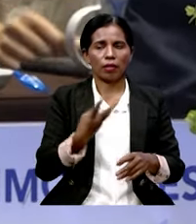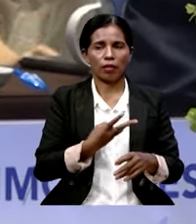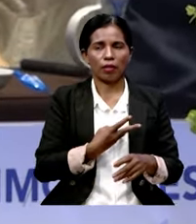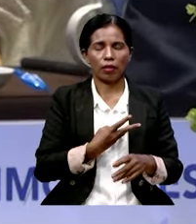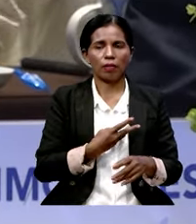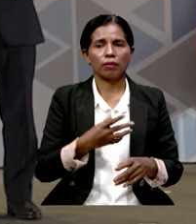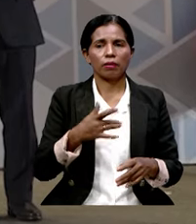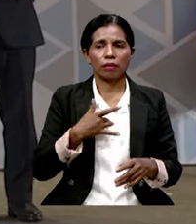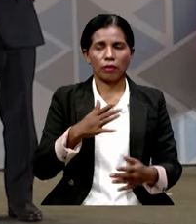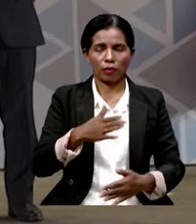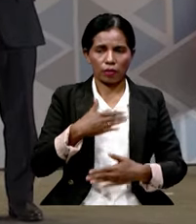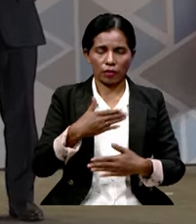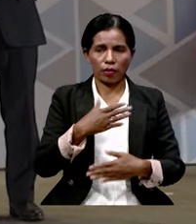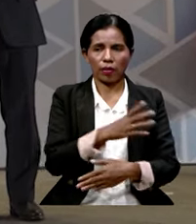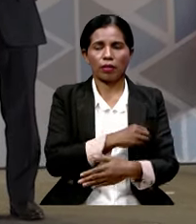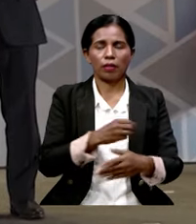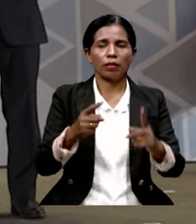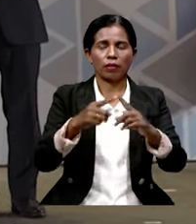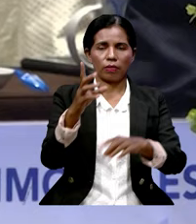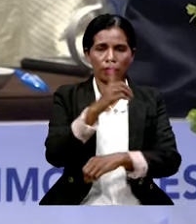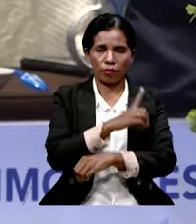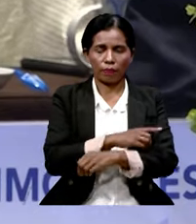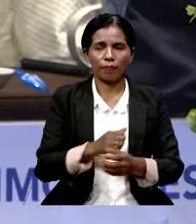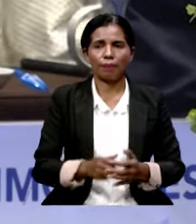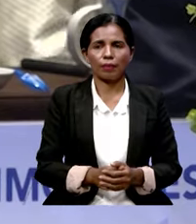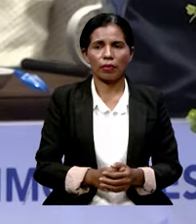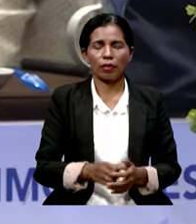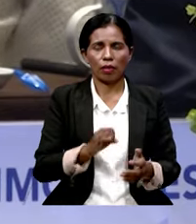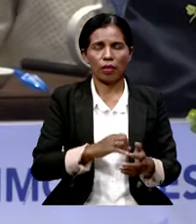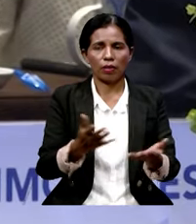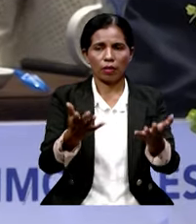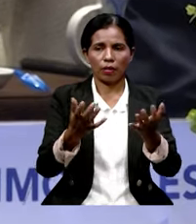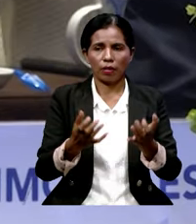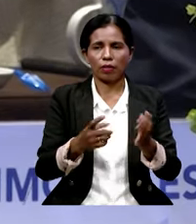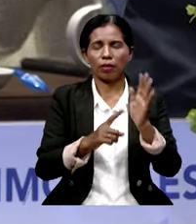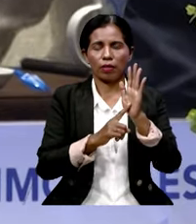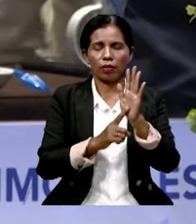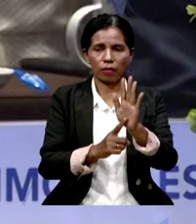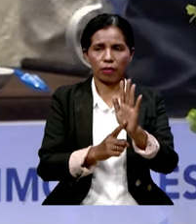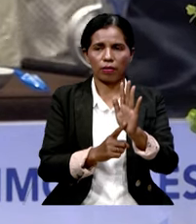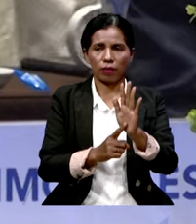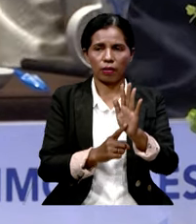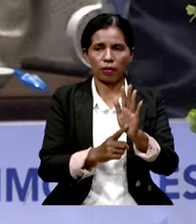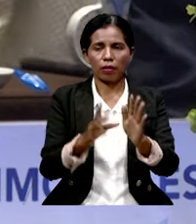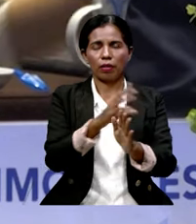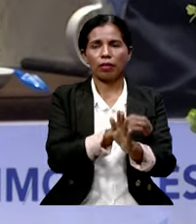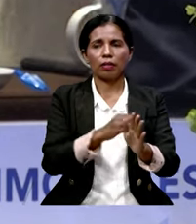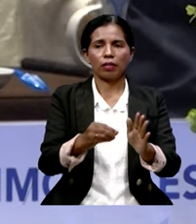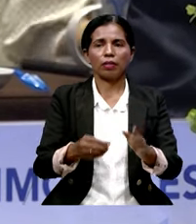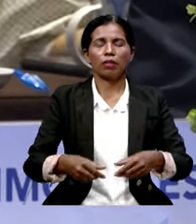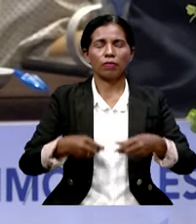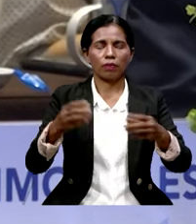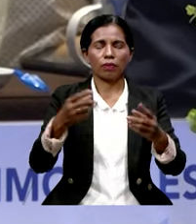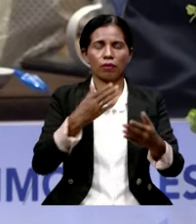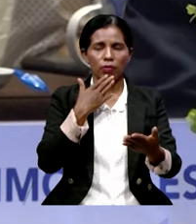meeting together with all of you today. It is an honor to address this honor gathering today